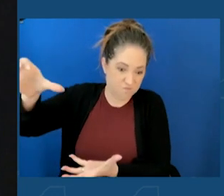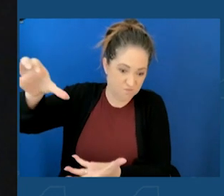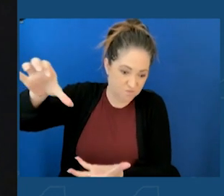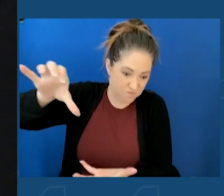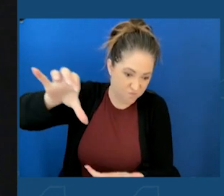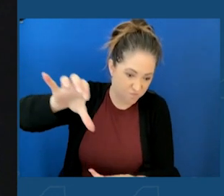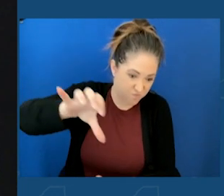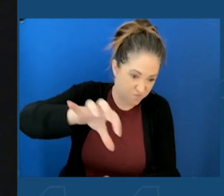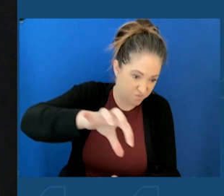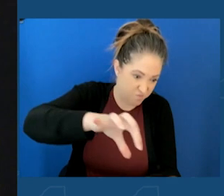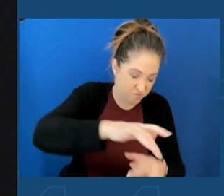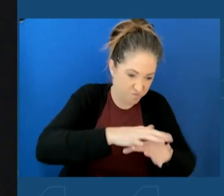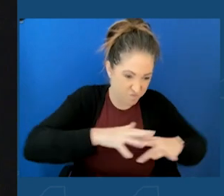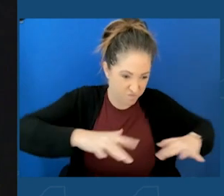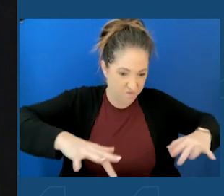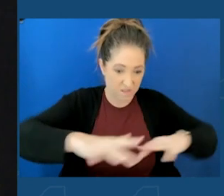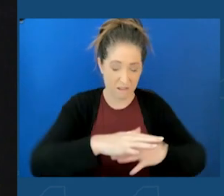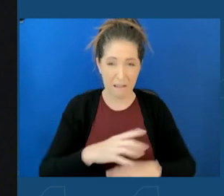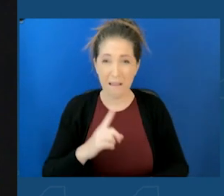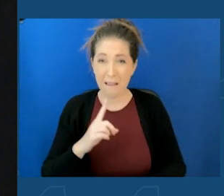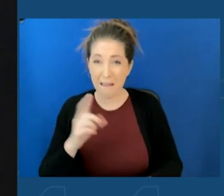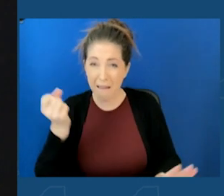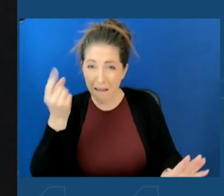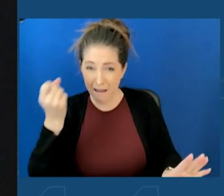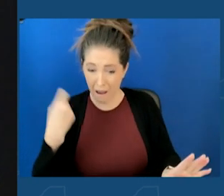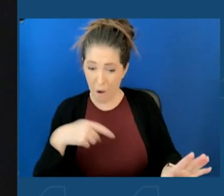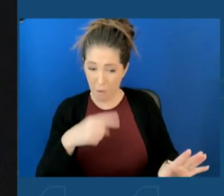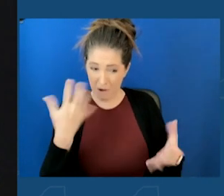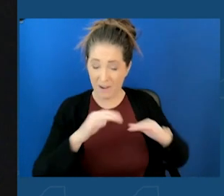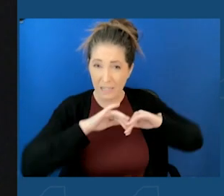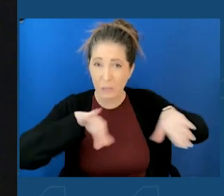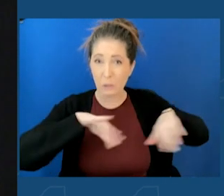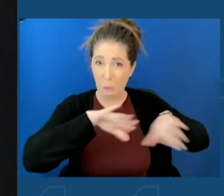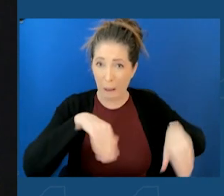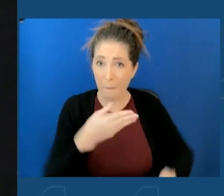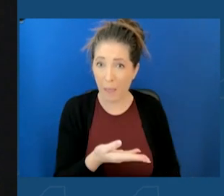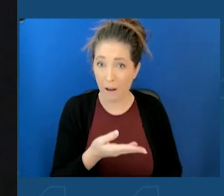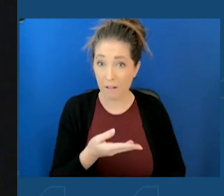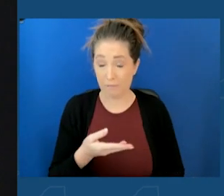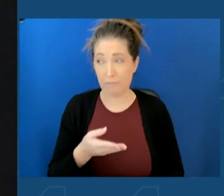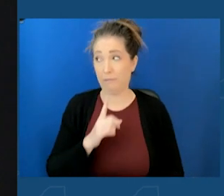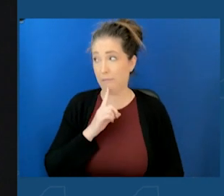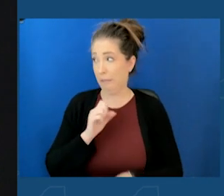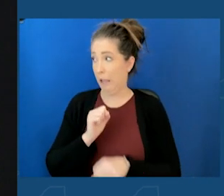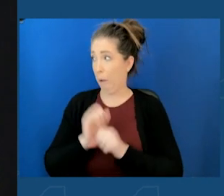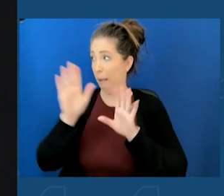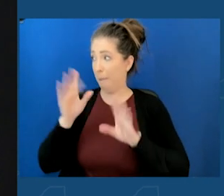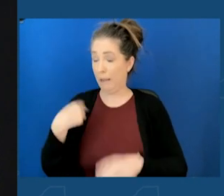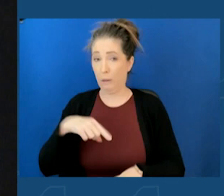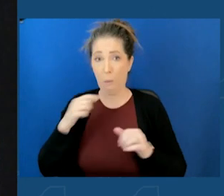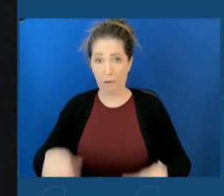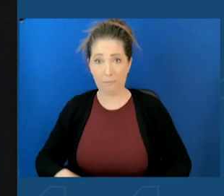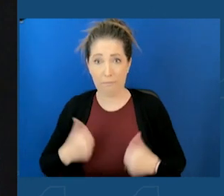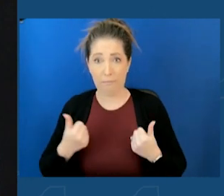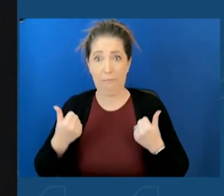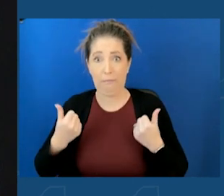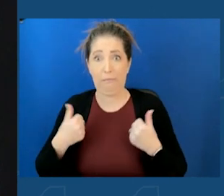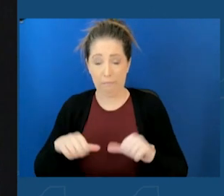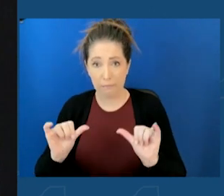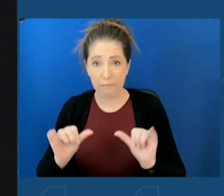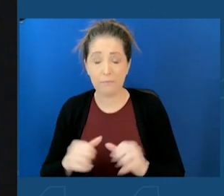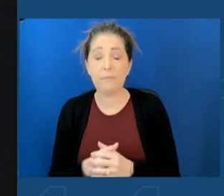lake. It's actually amazing that we're all still alive when you think about it. But it was a time when people put the premium